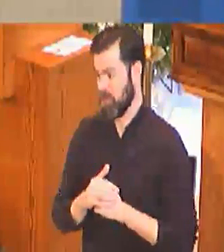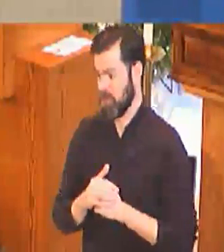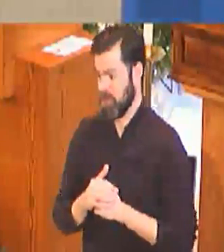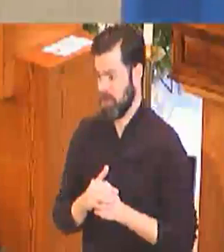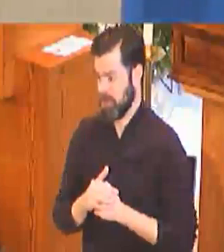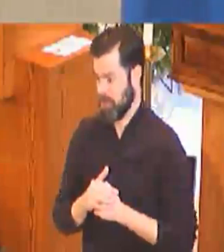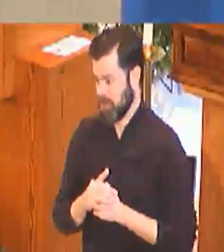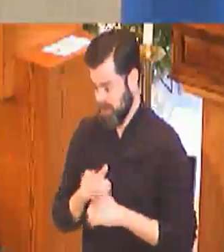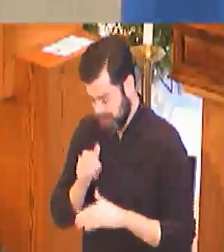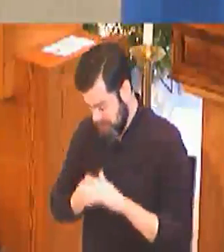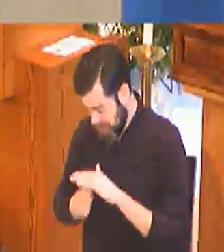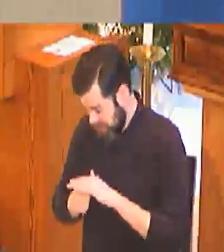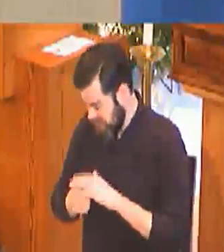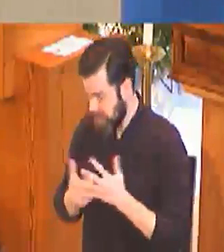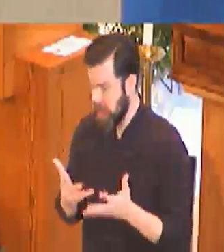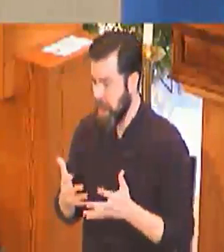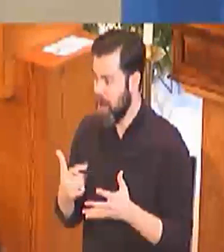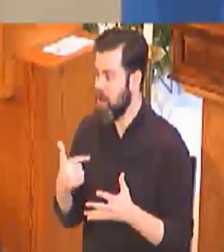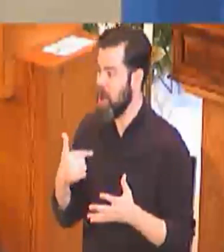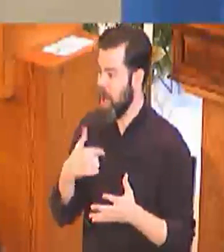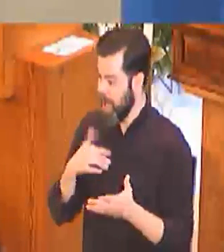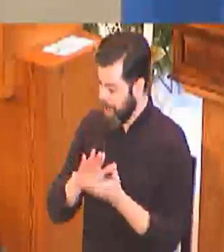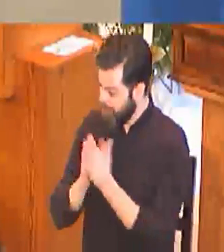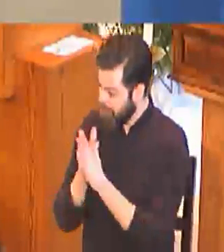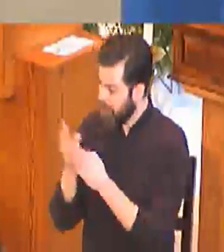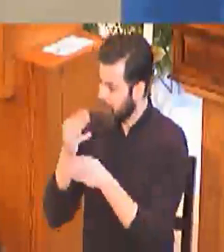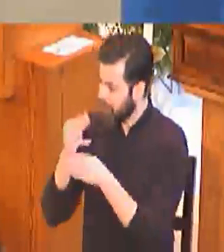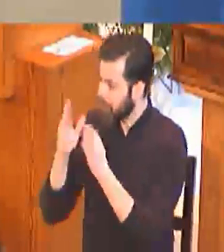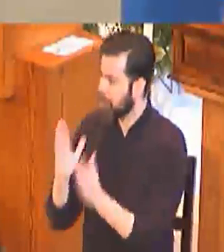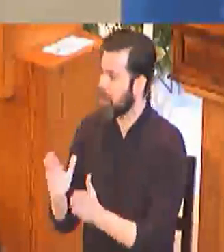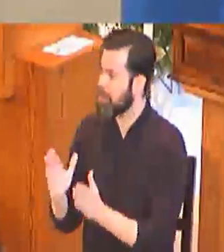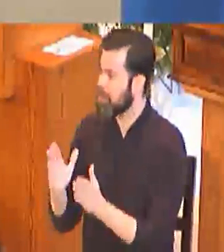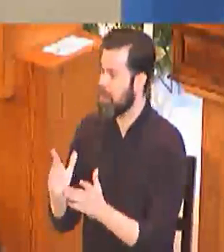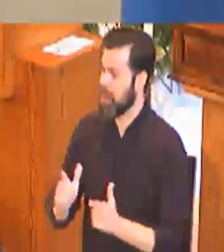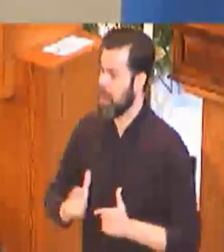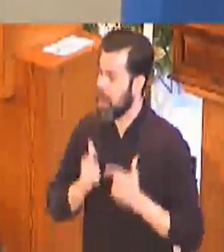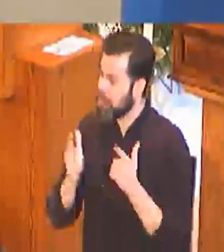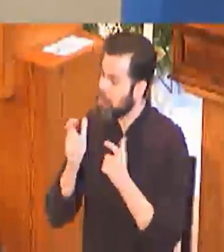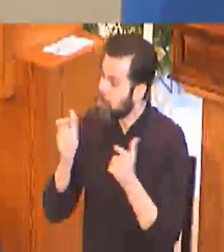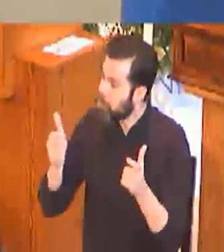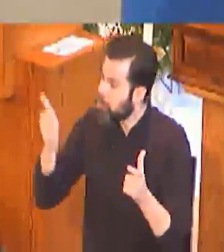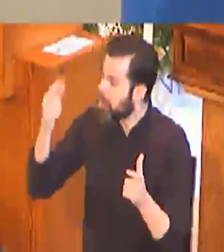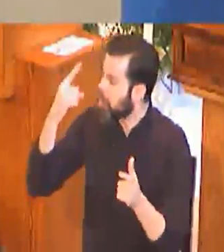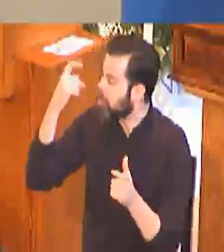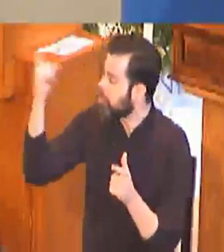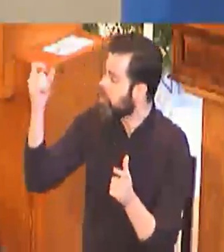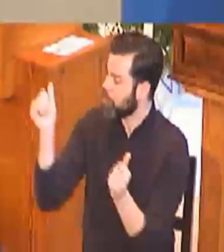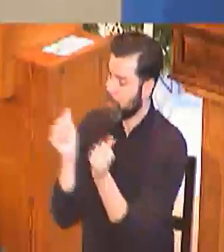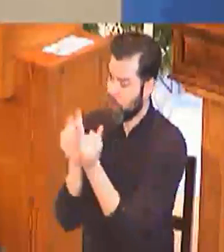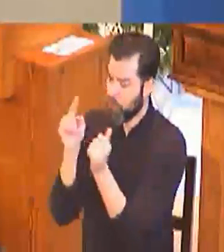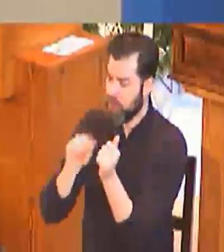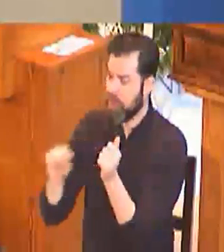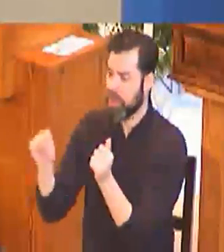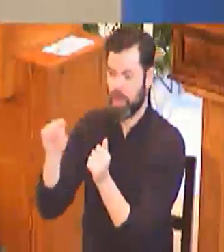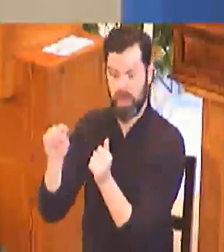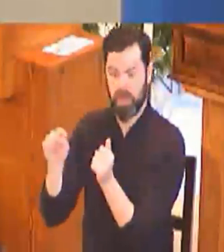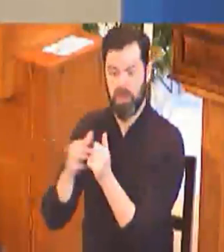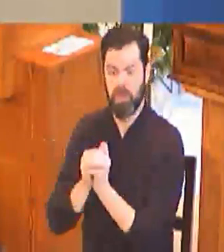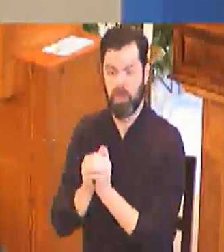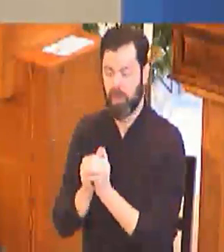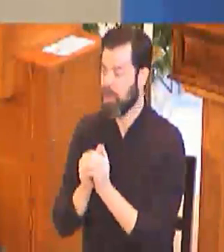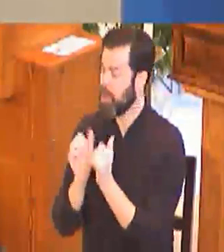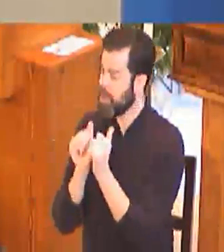do and dreaming even bigger dreams with you as we do this thing called ministry